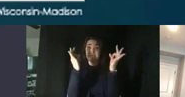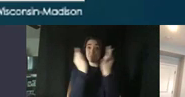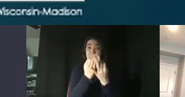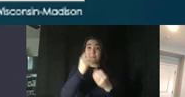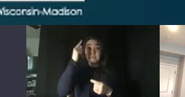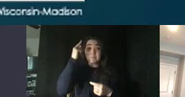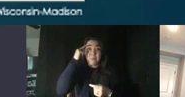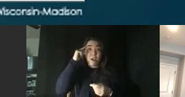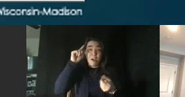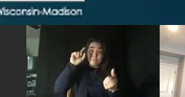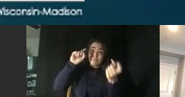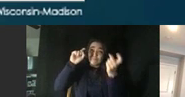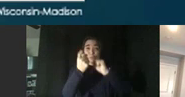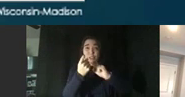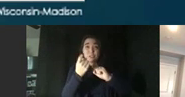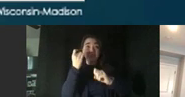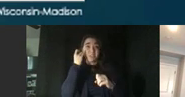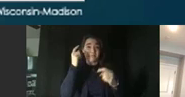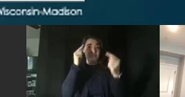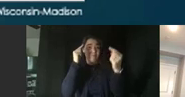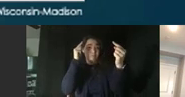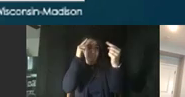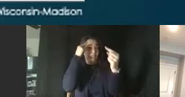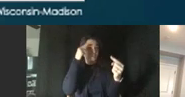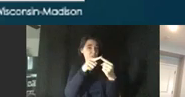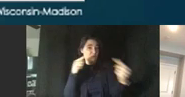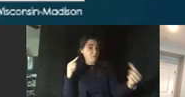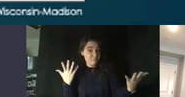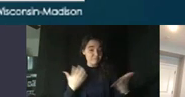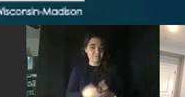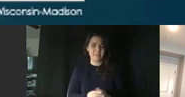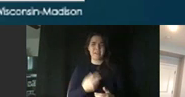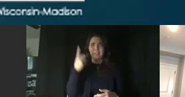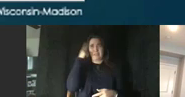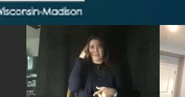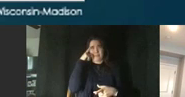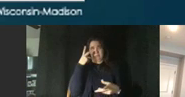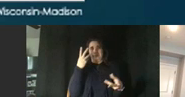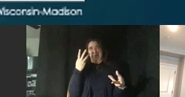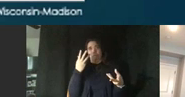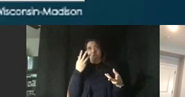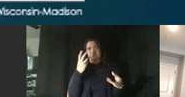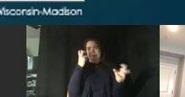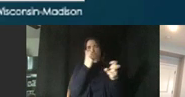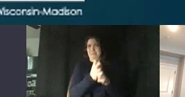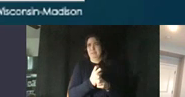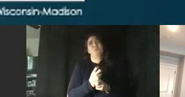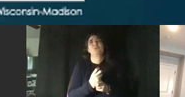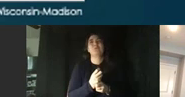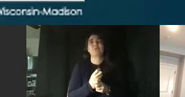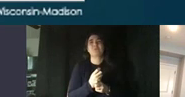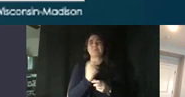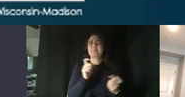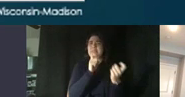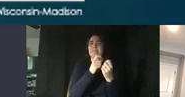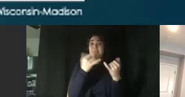right. I always thought that was a little more difficult to do, especially in the world that we're seeing today, politically